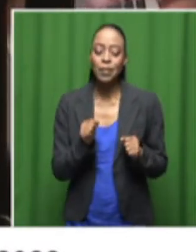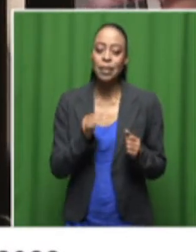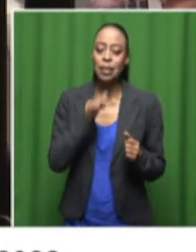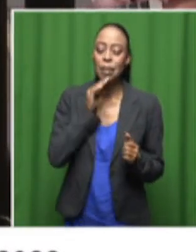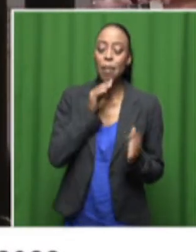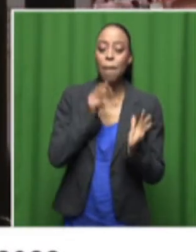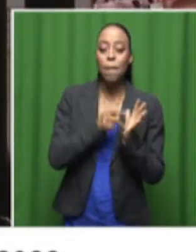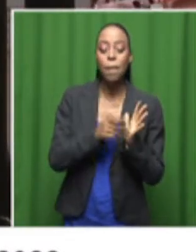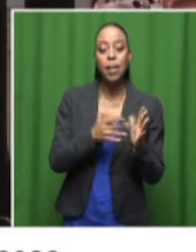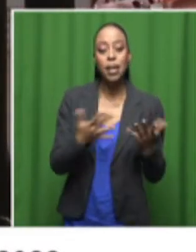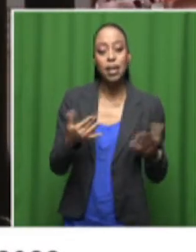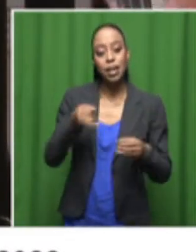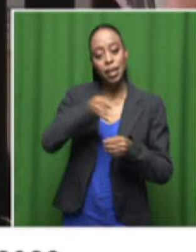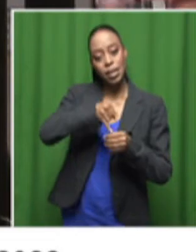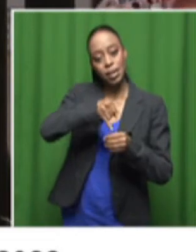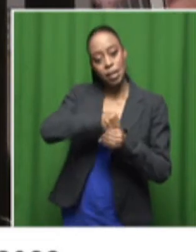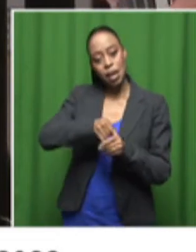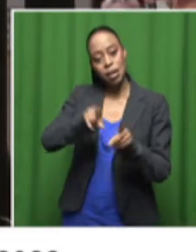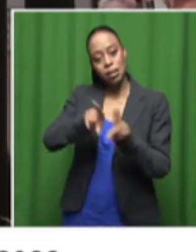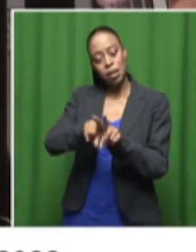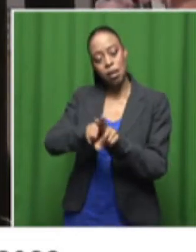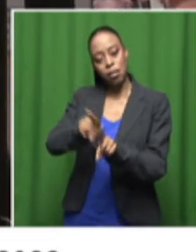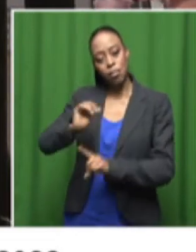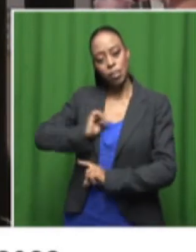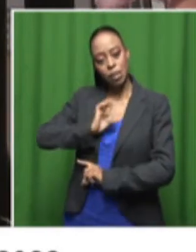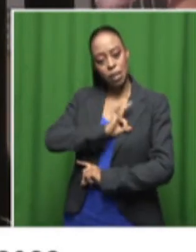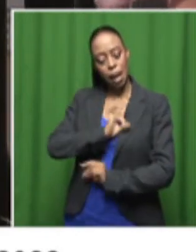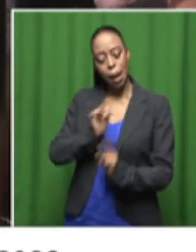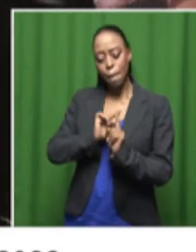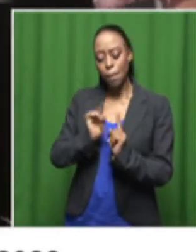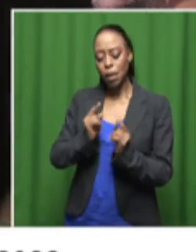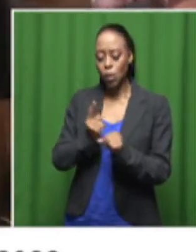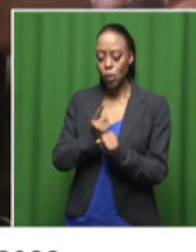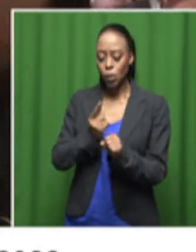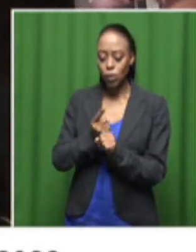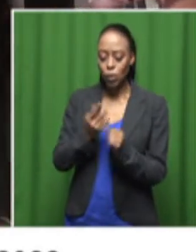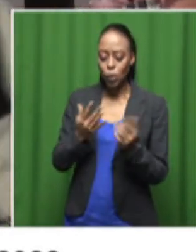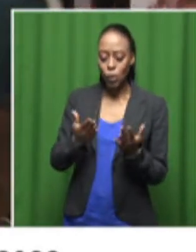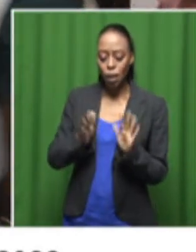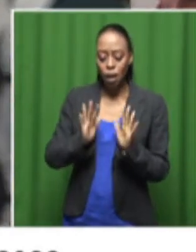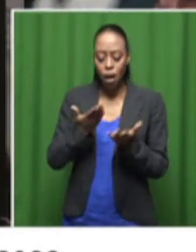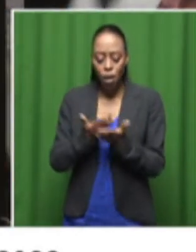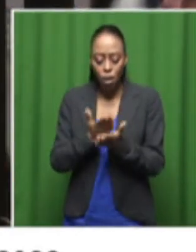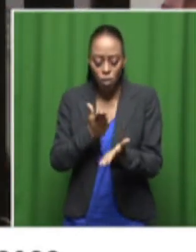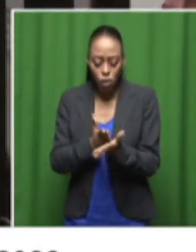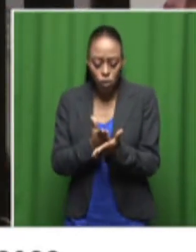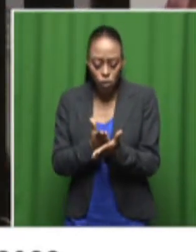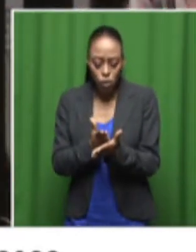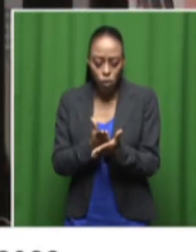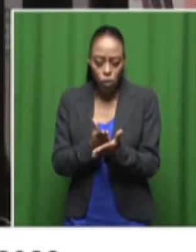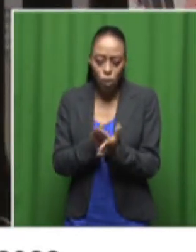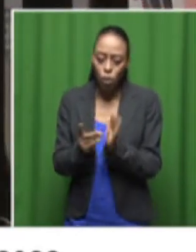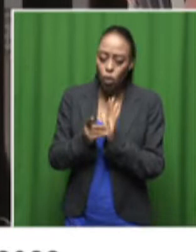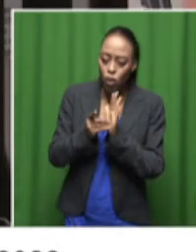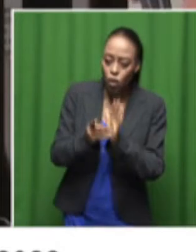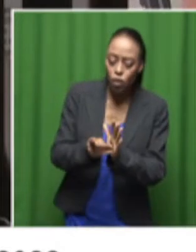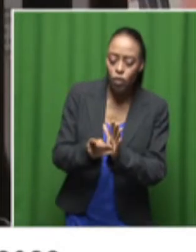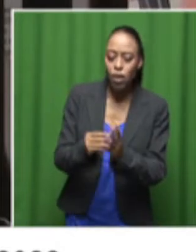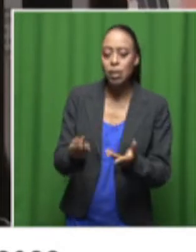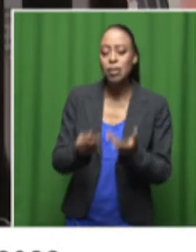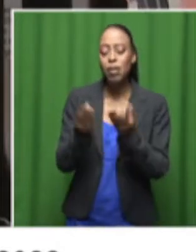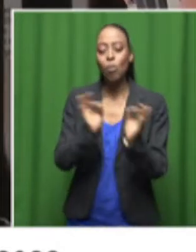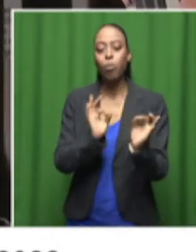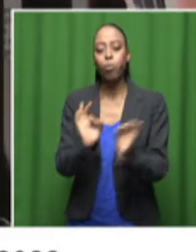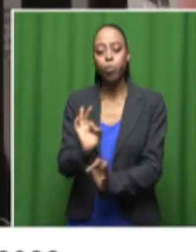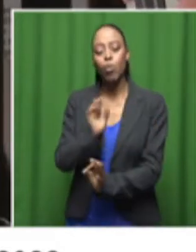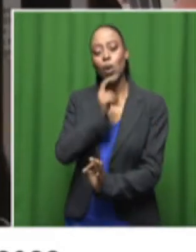terms of the employees themselves, but also to say how do we bring agility in ensuring that we deliver the right services